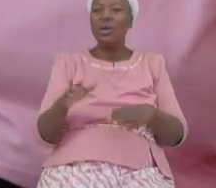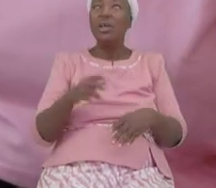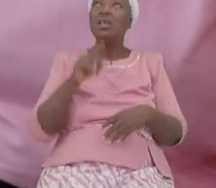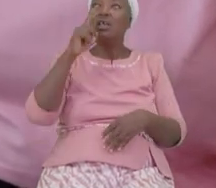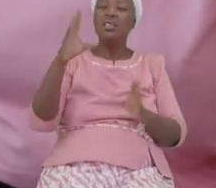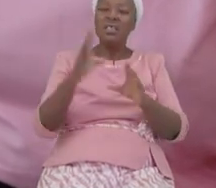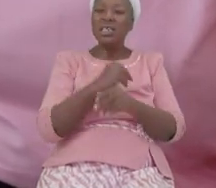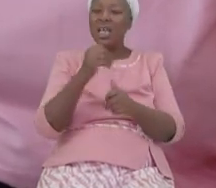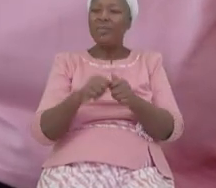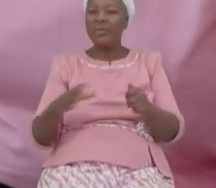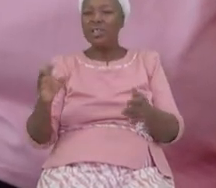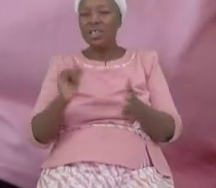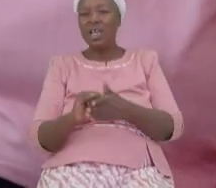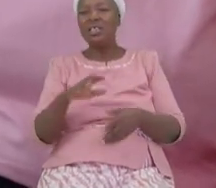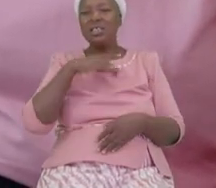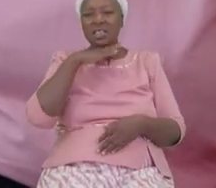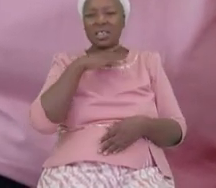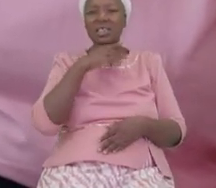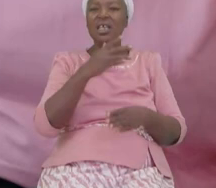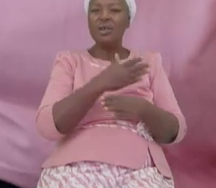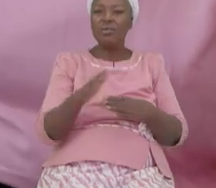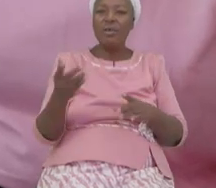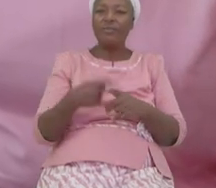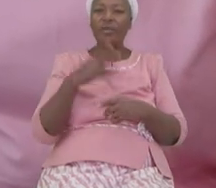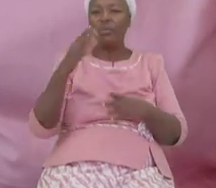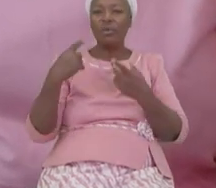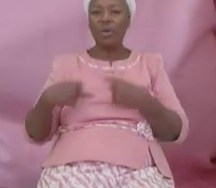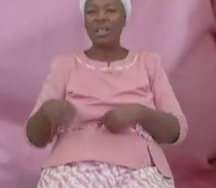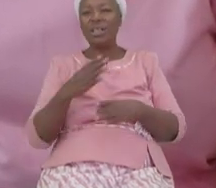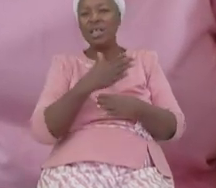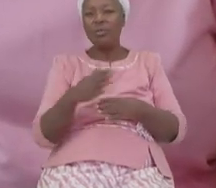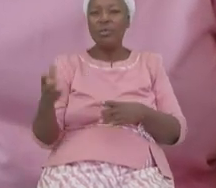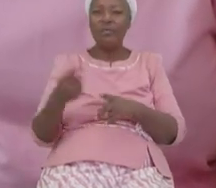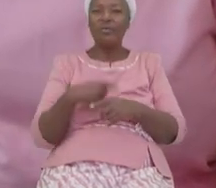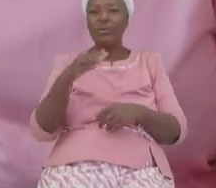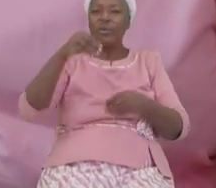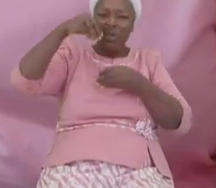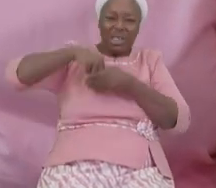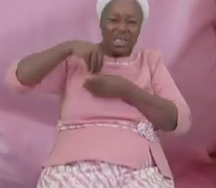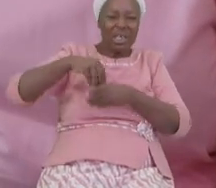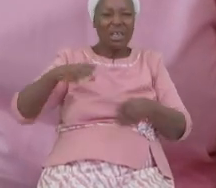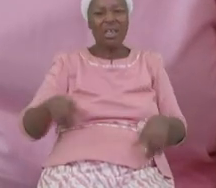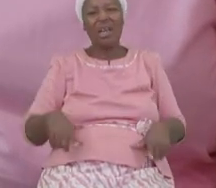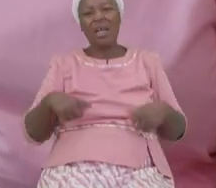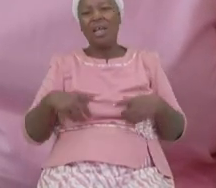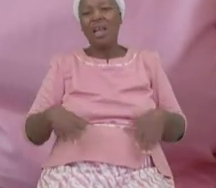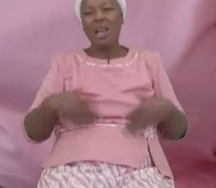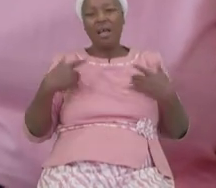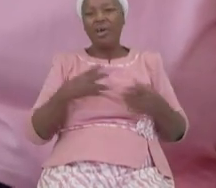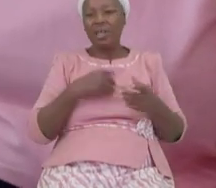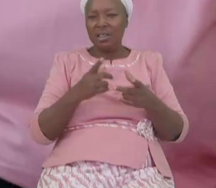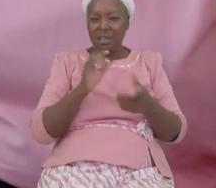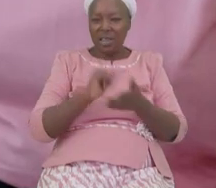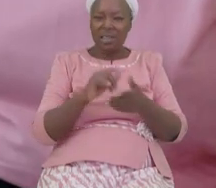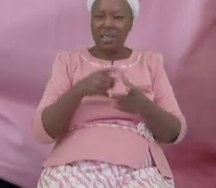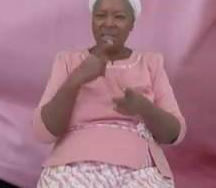everything that is defiled away from your heart, away from your inner life, and that then your